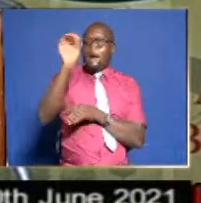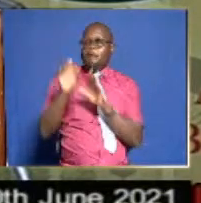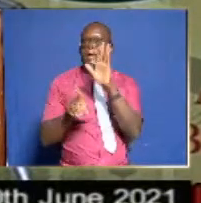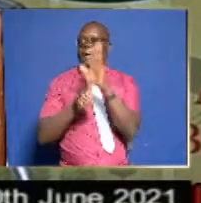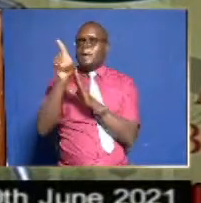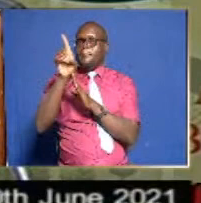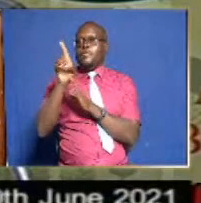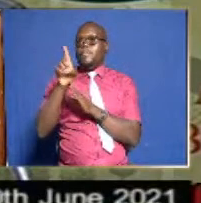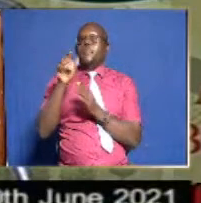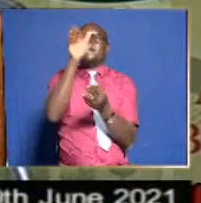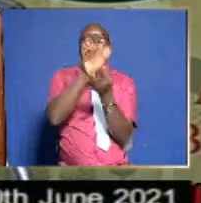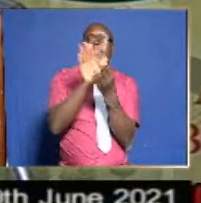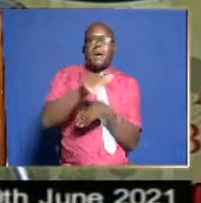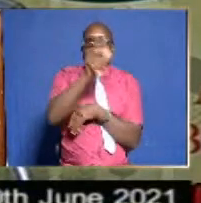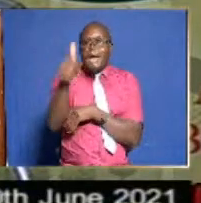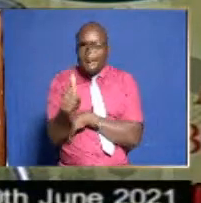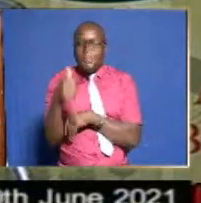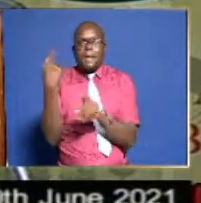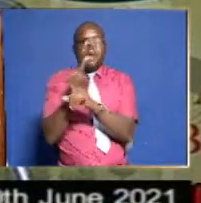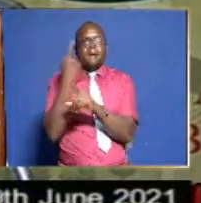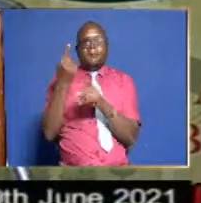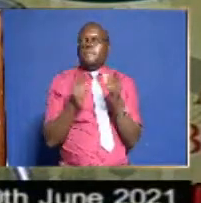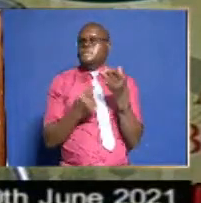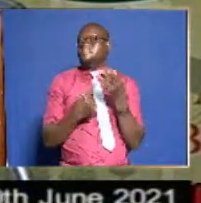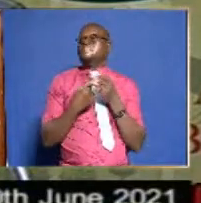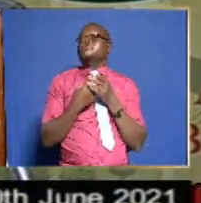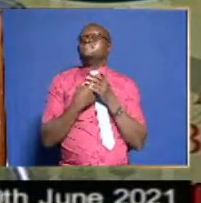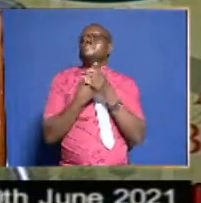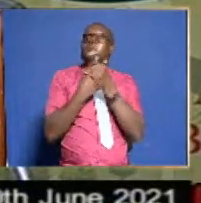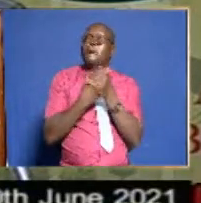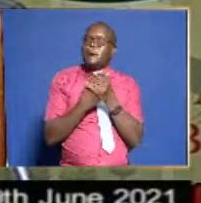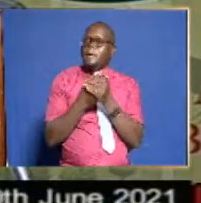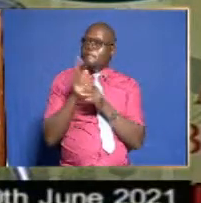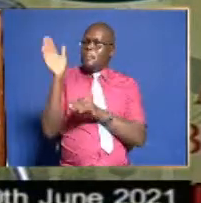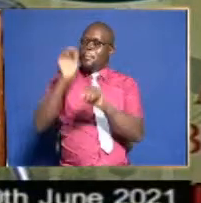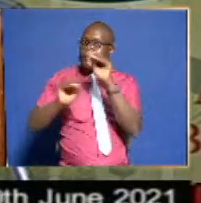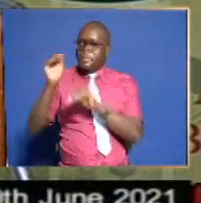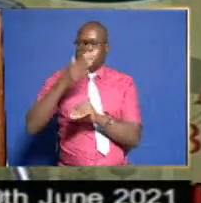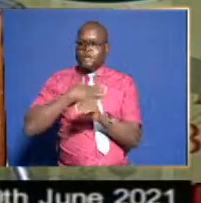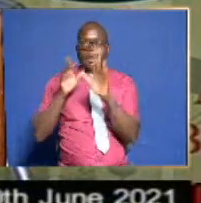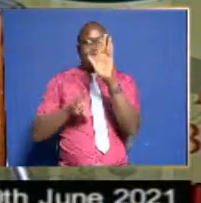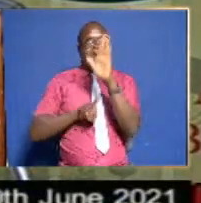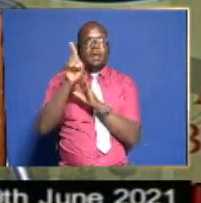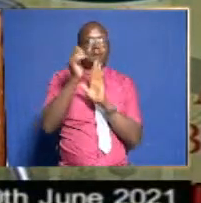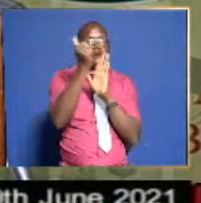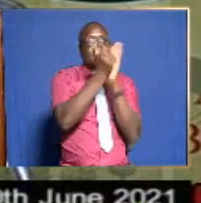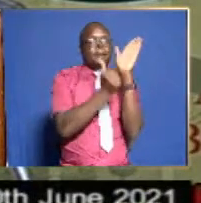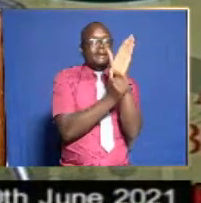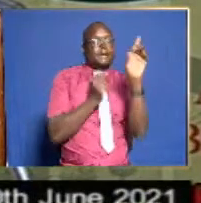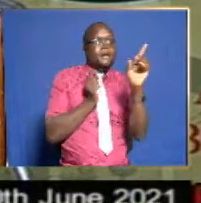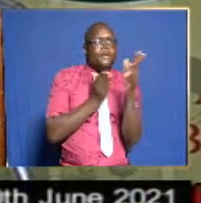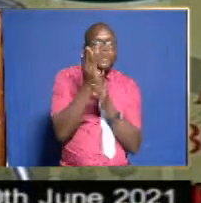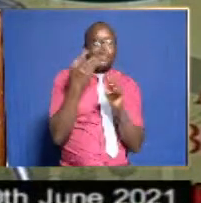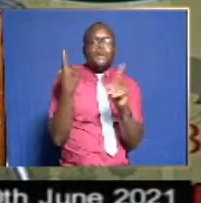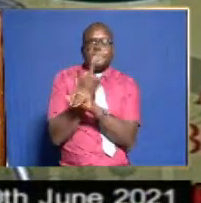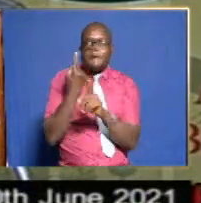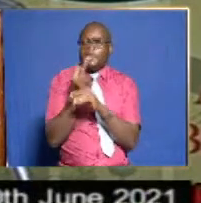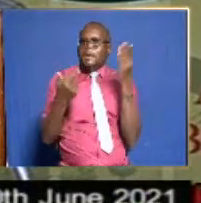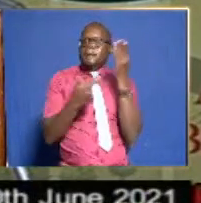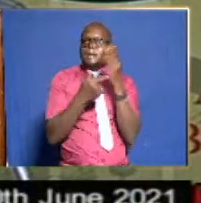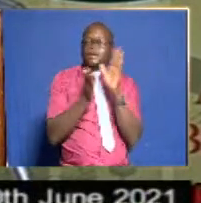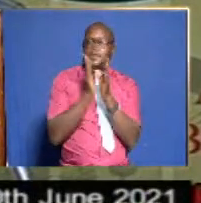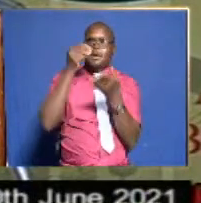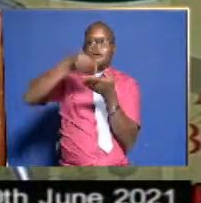Bank, and all other bilateral development partners for their contribution to our development agenda through various technical and financial